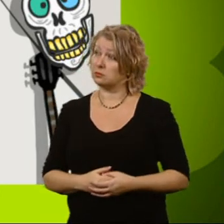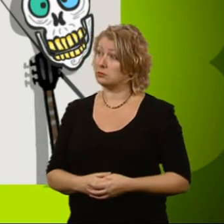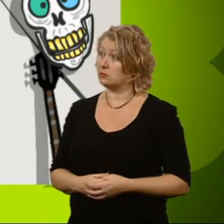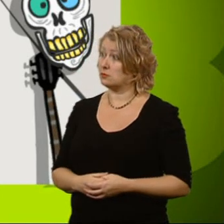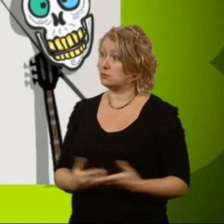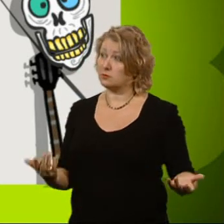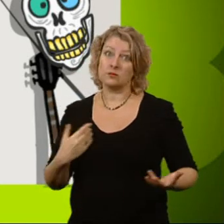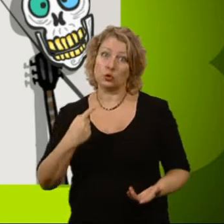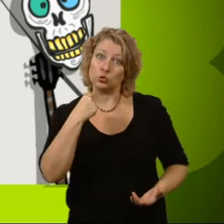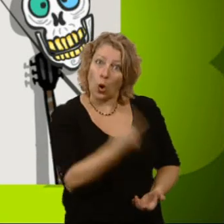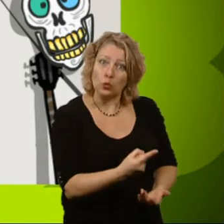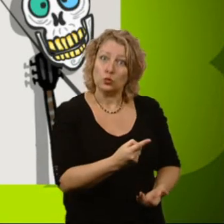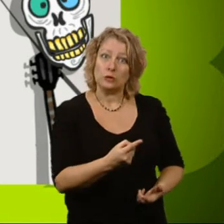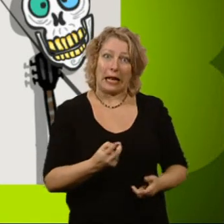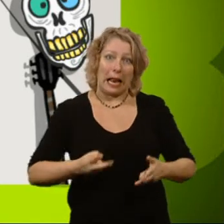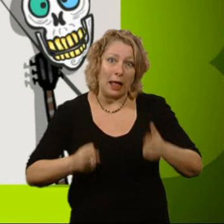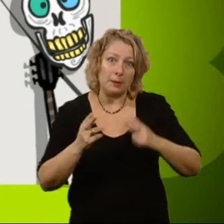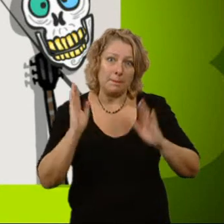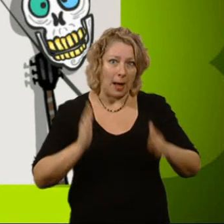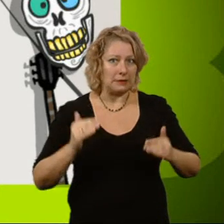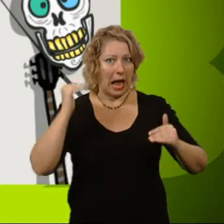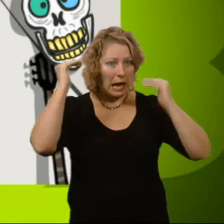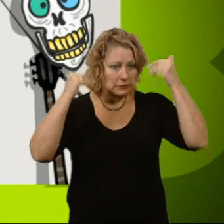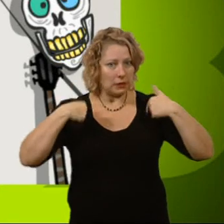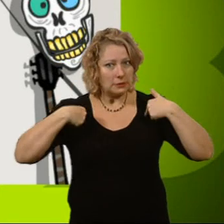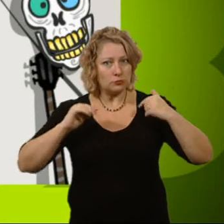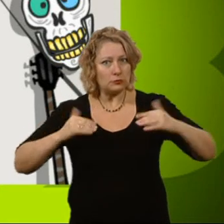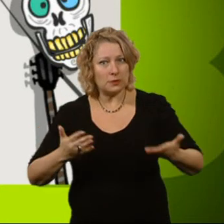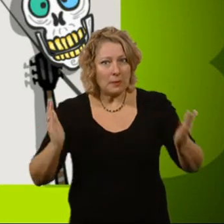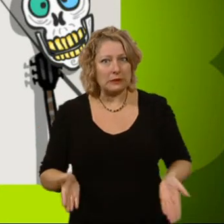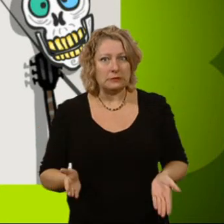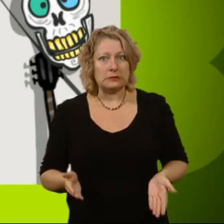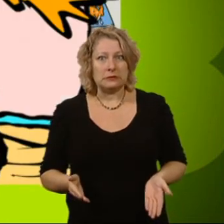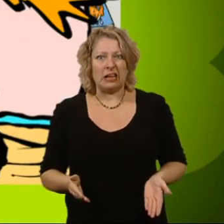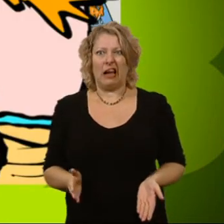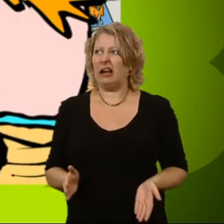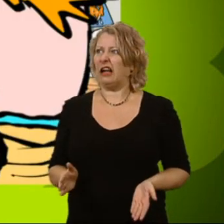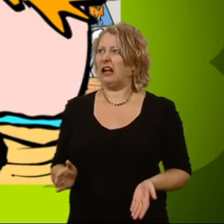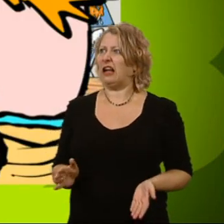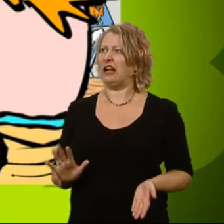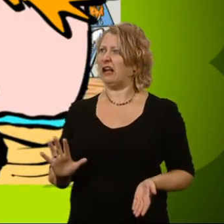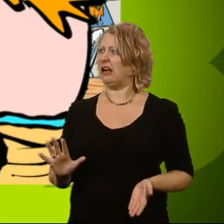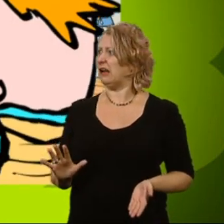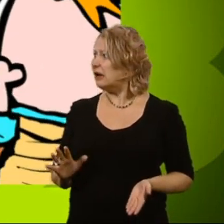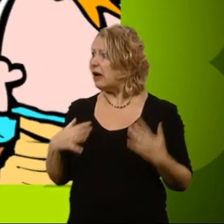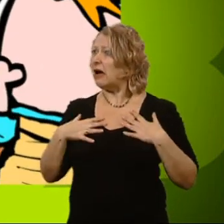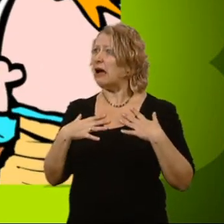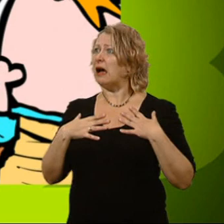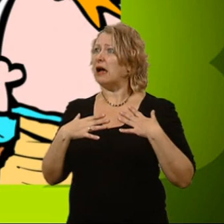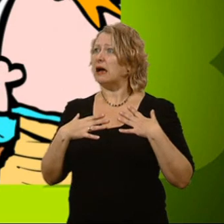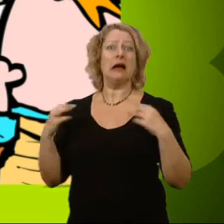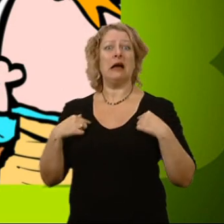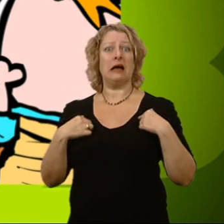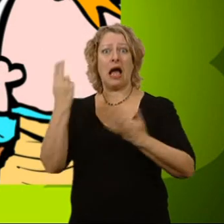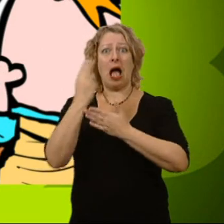What have I told you about doing a clip show without an adult presenter present? Ping. Ah!